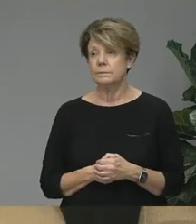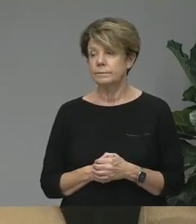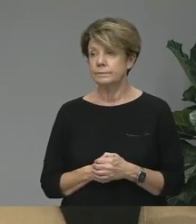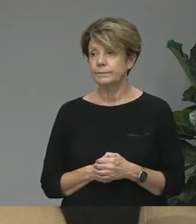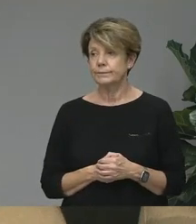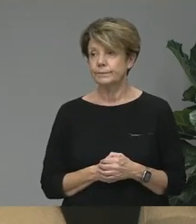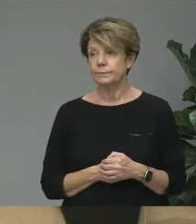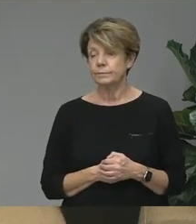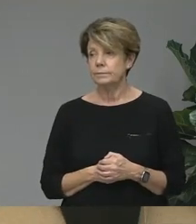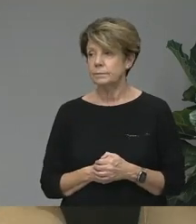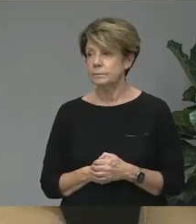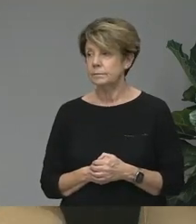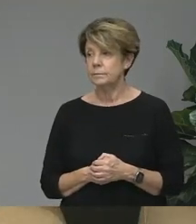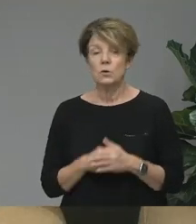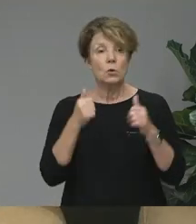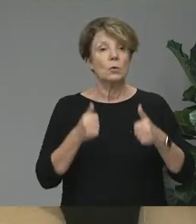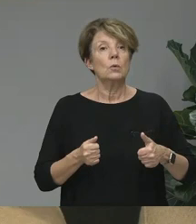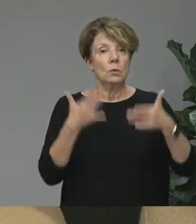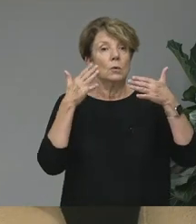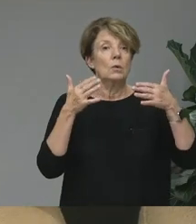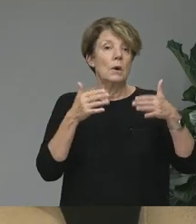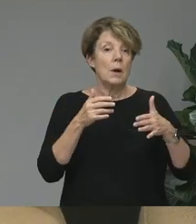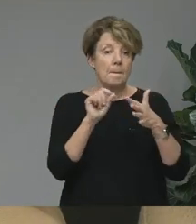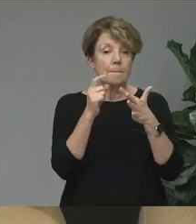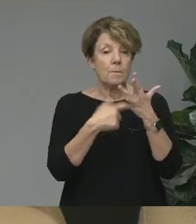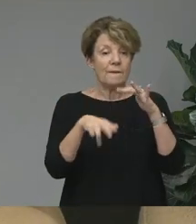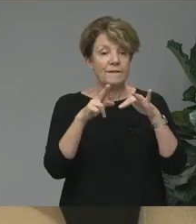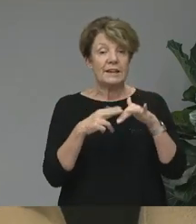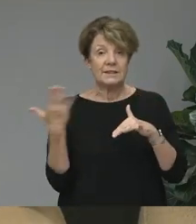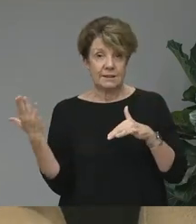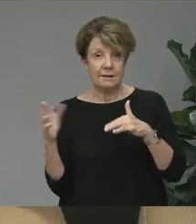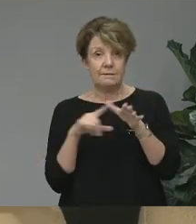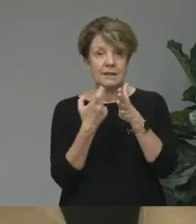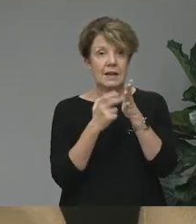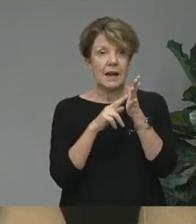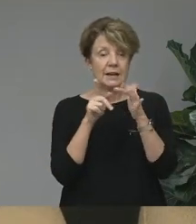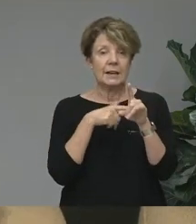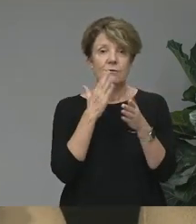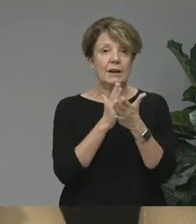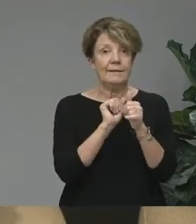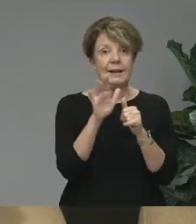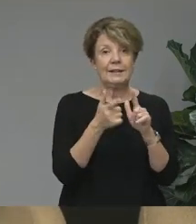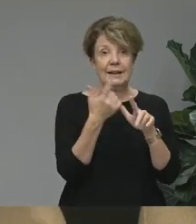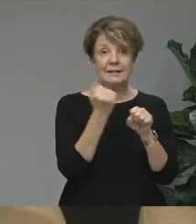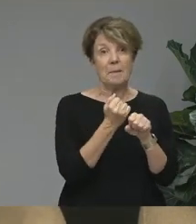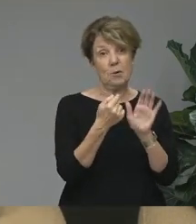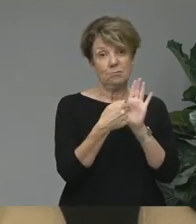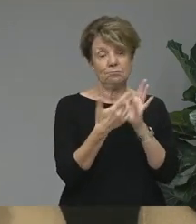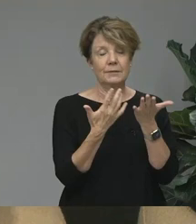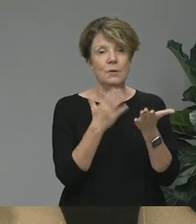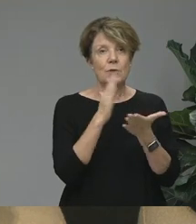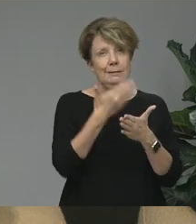while Emeritus Professor Carney is an excellent example of someone who not only gets human rights